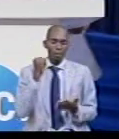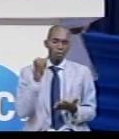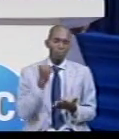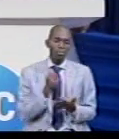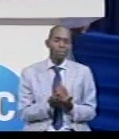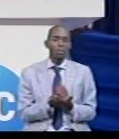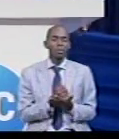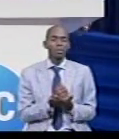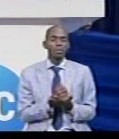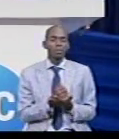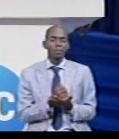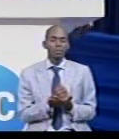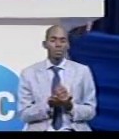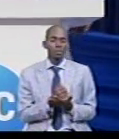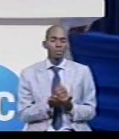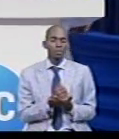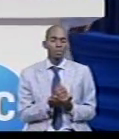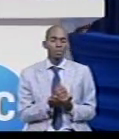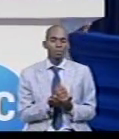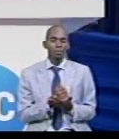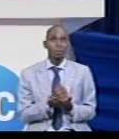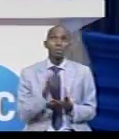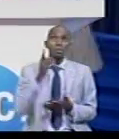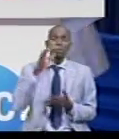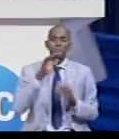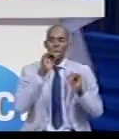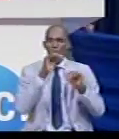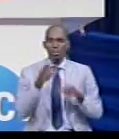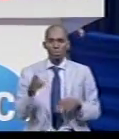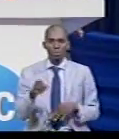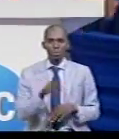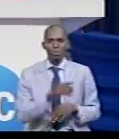Amen. God bless you.